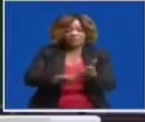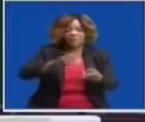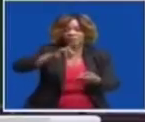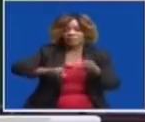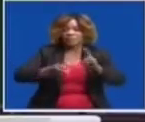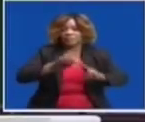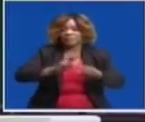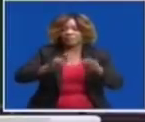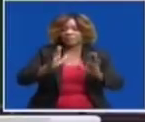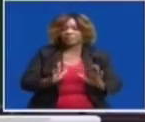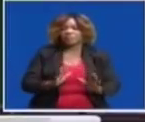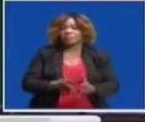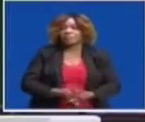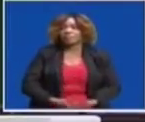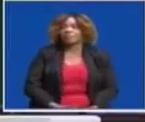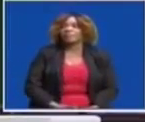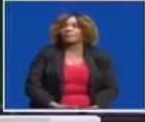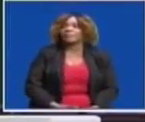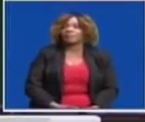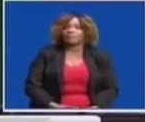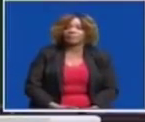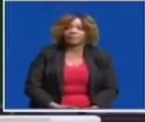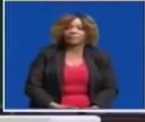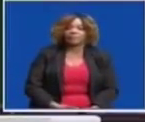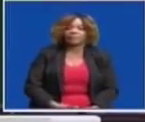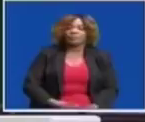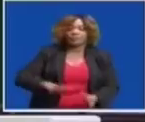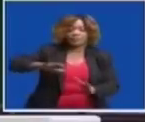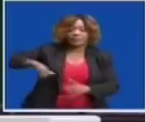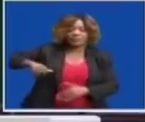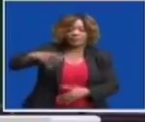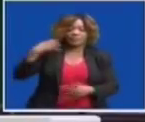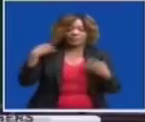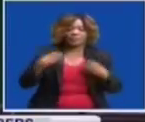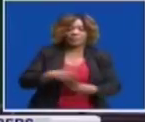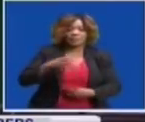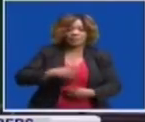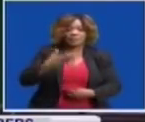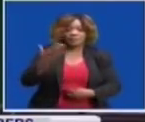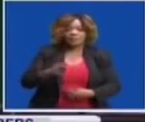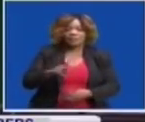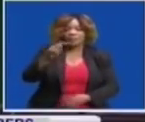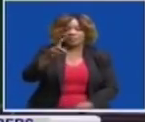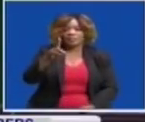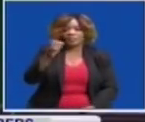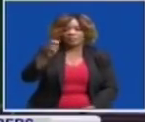Leaders, the late mayor of Los Angeles, Tom Bradley,